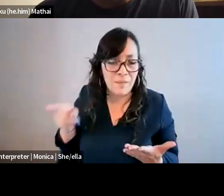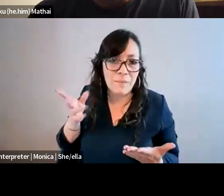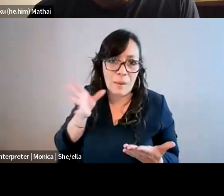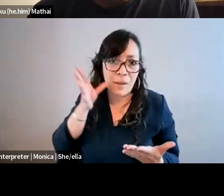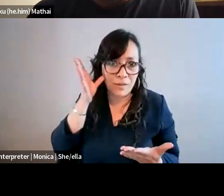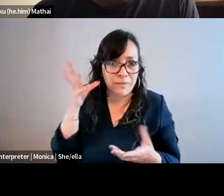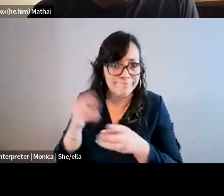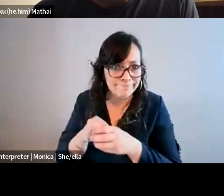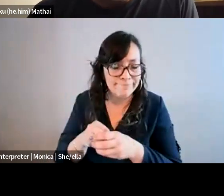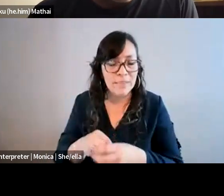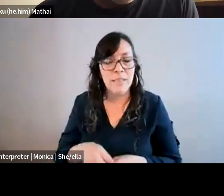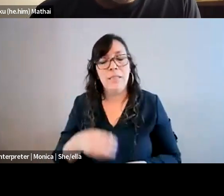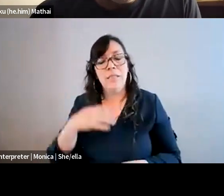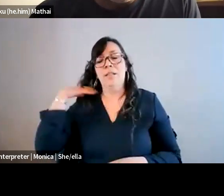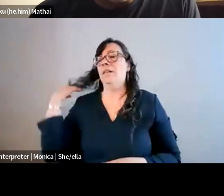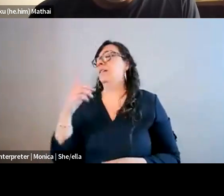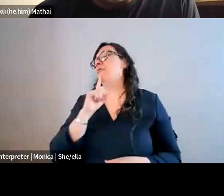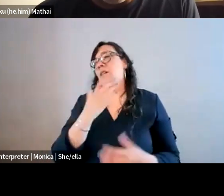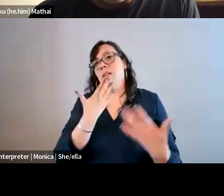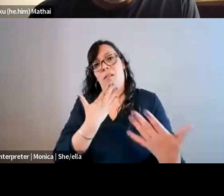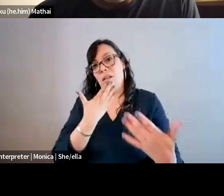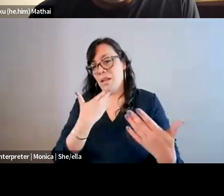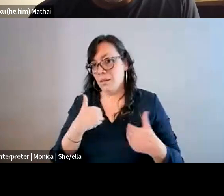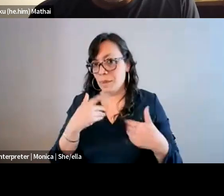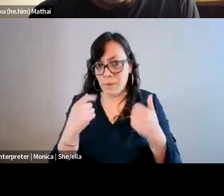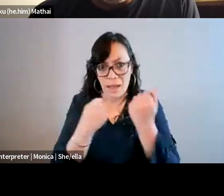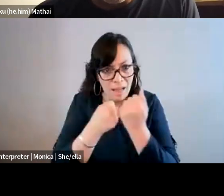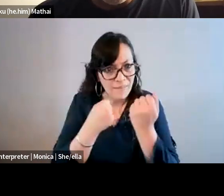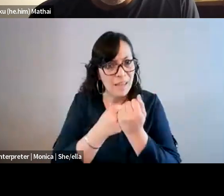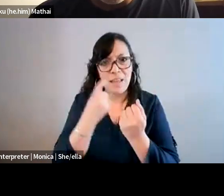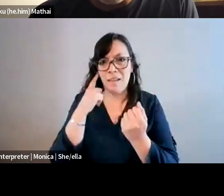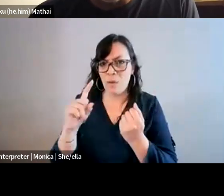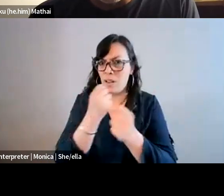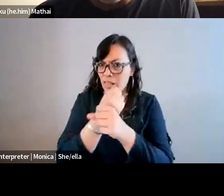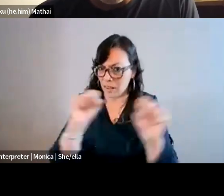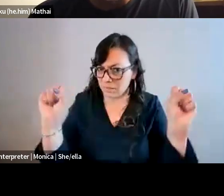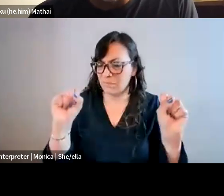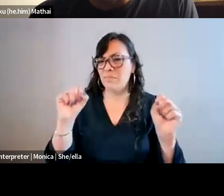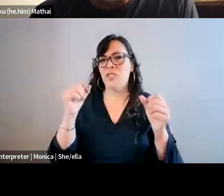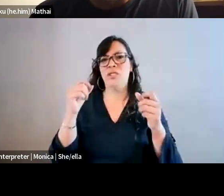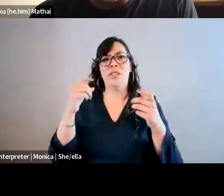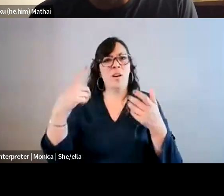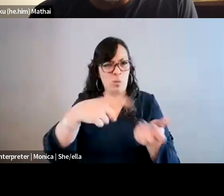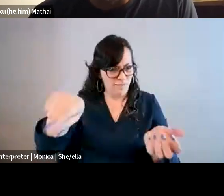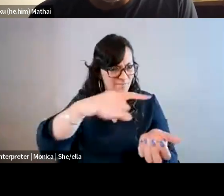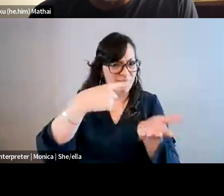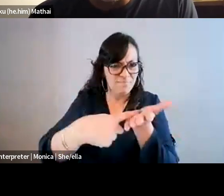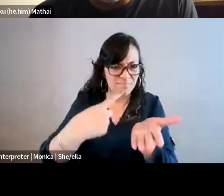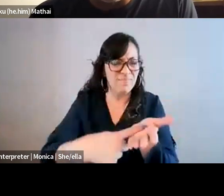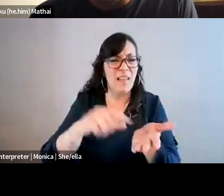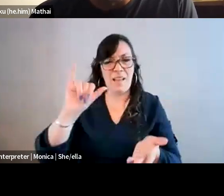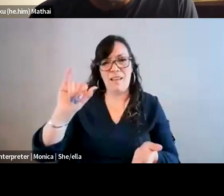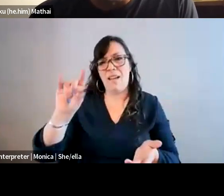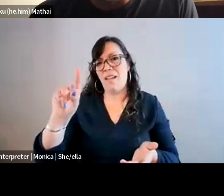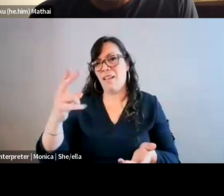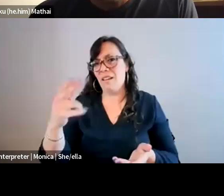think. So I'm grateful to be here and to be able to advocate for the liberation and freedom that we talked about and that IDHA is representing.